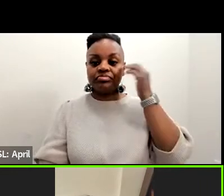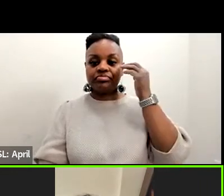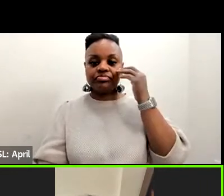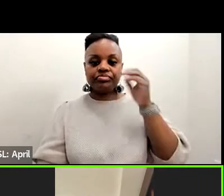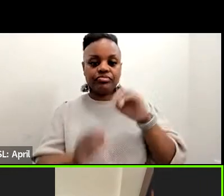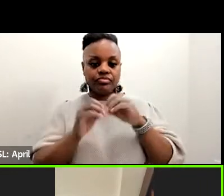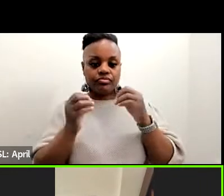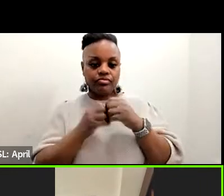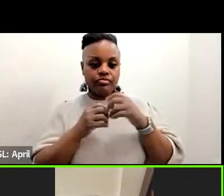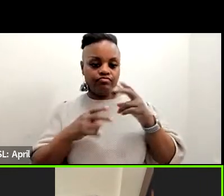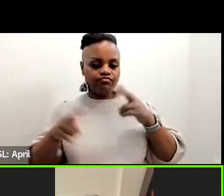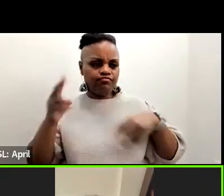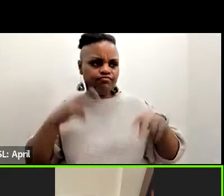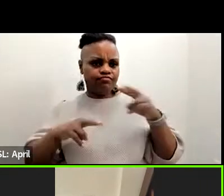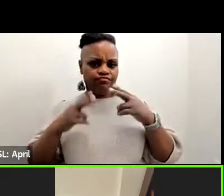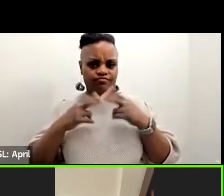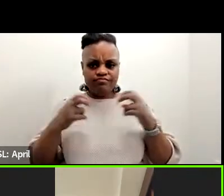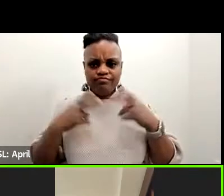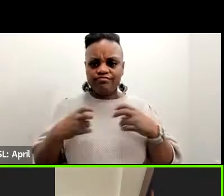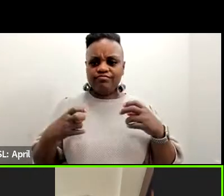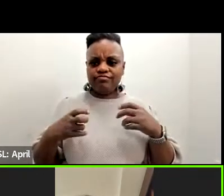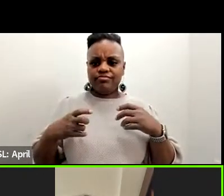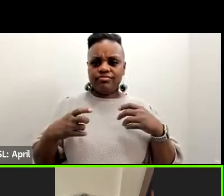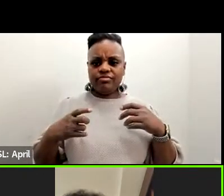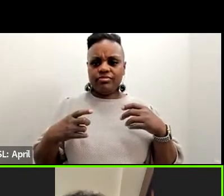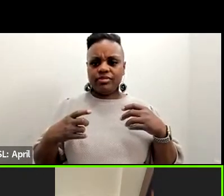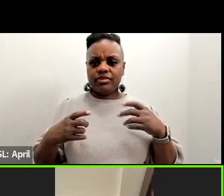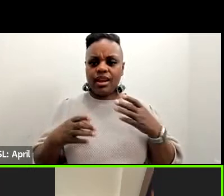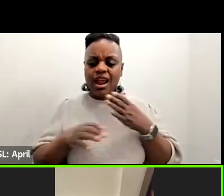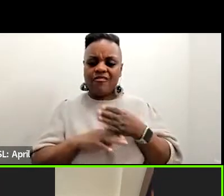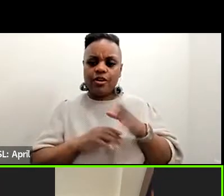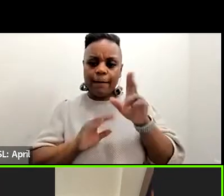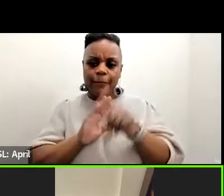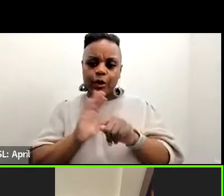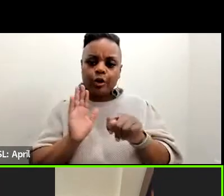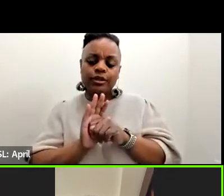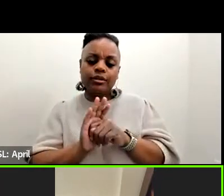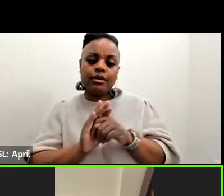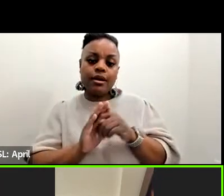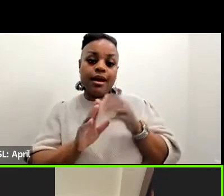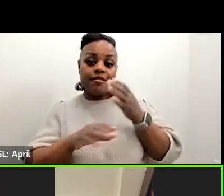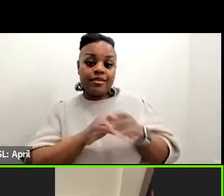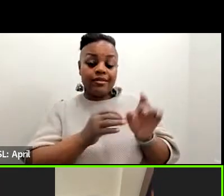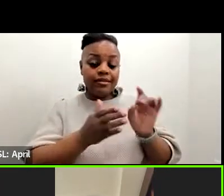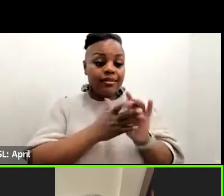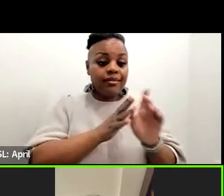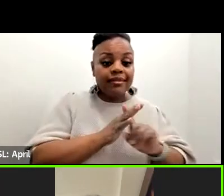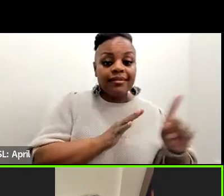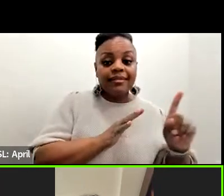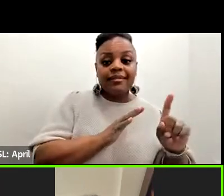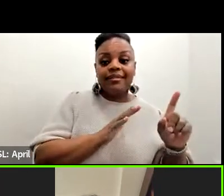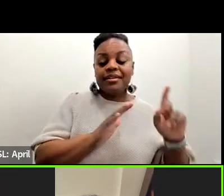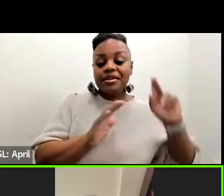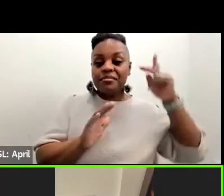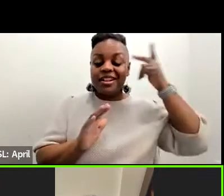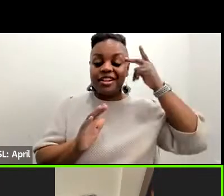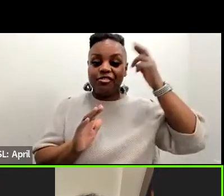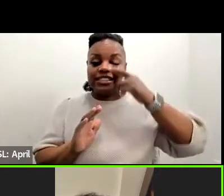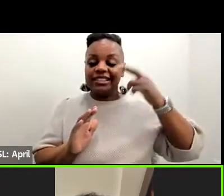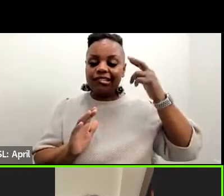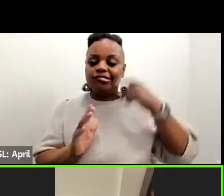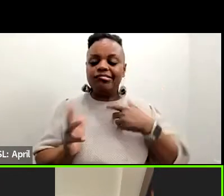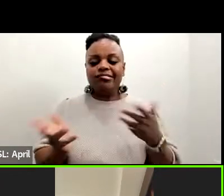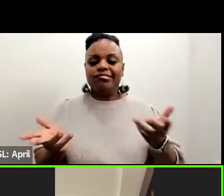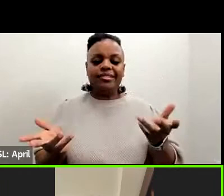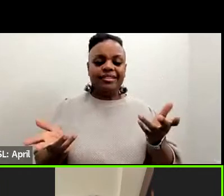and the imprisonments and the exile, and this was a huge political and social task, and it was also a huge economic task, given that much of its economic activities